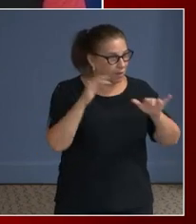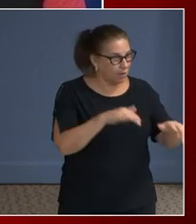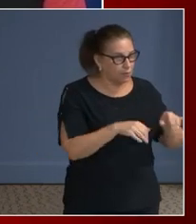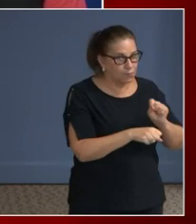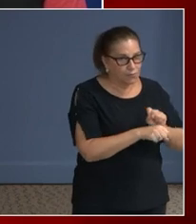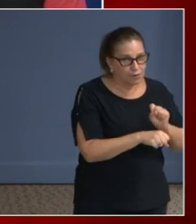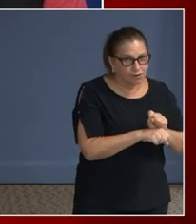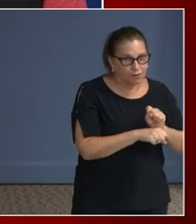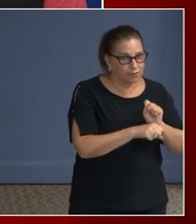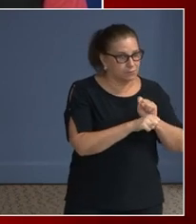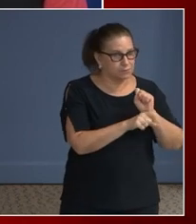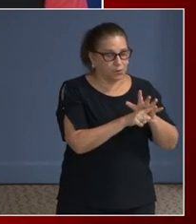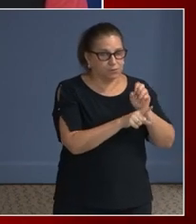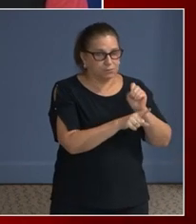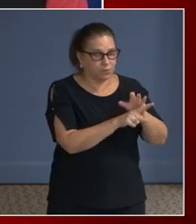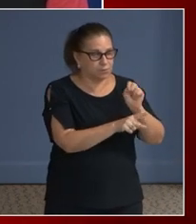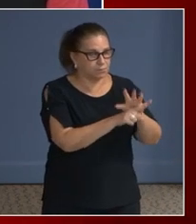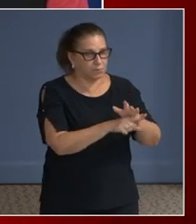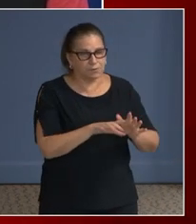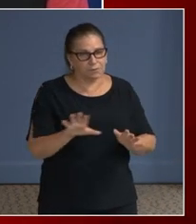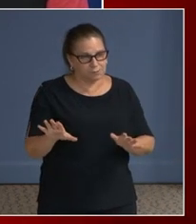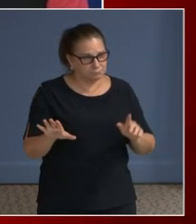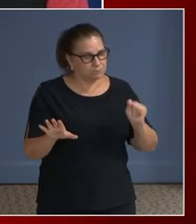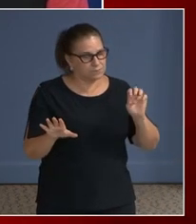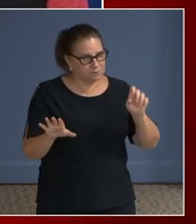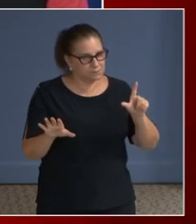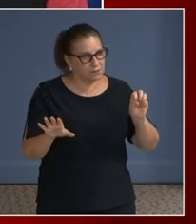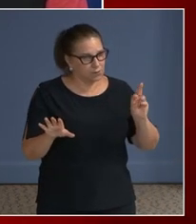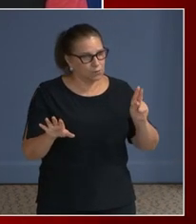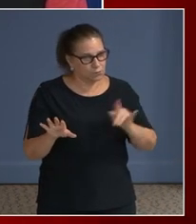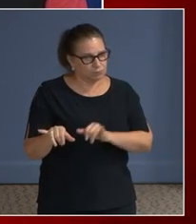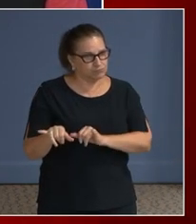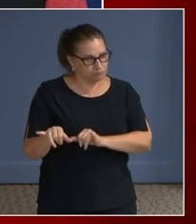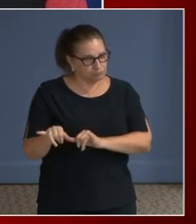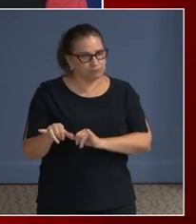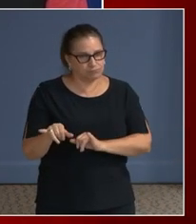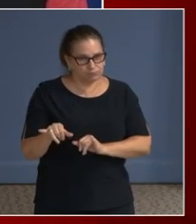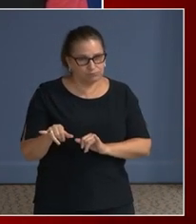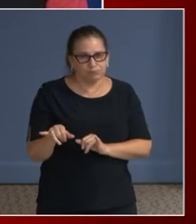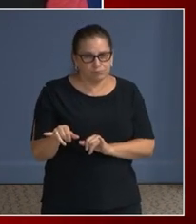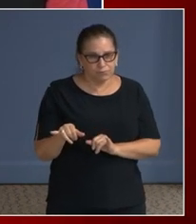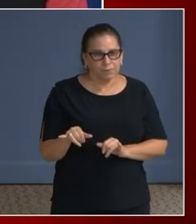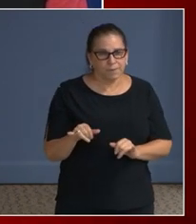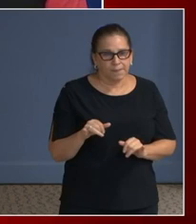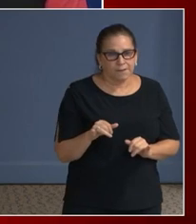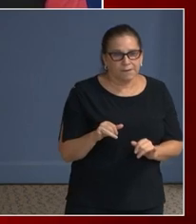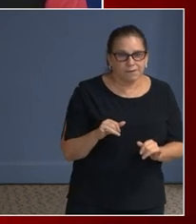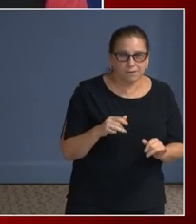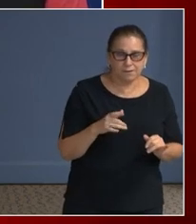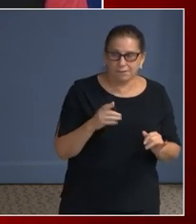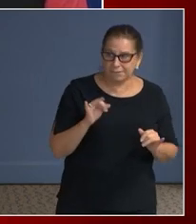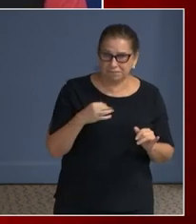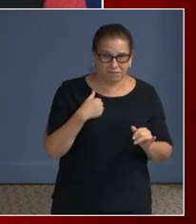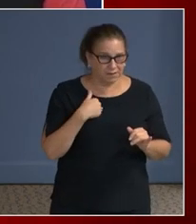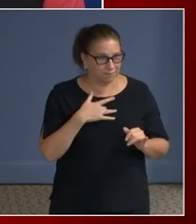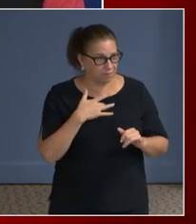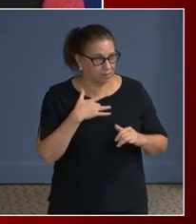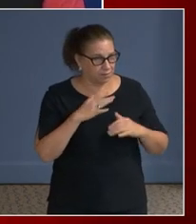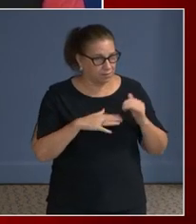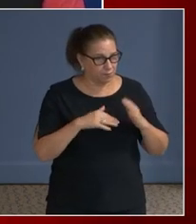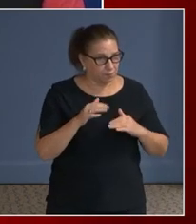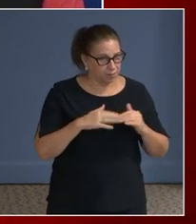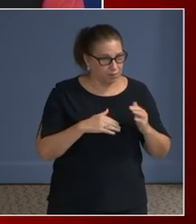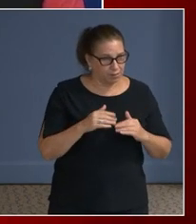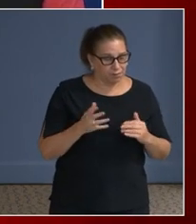make recommendations to businesses or workplaces that we felt comfortable with advancing or making a recommendation